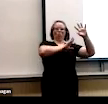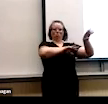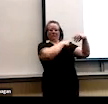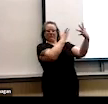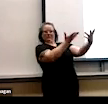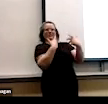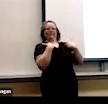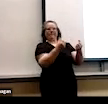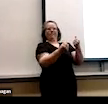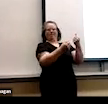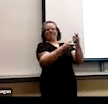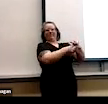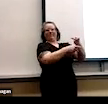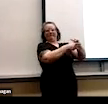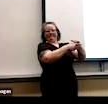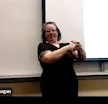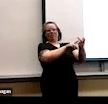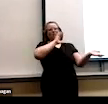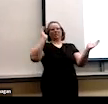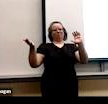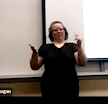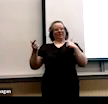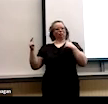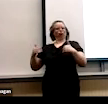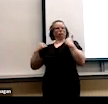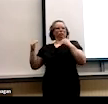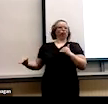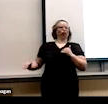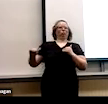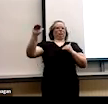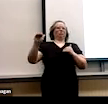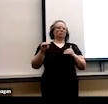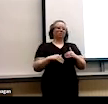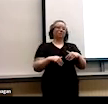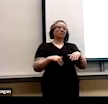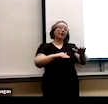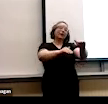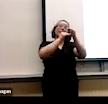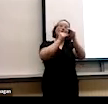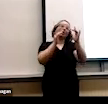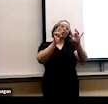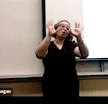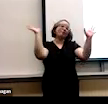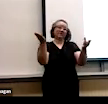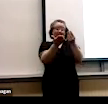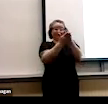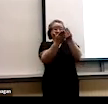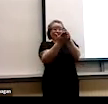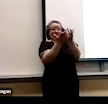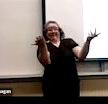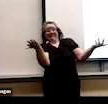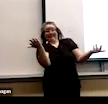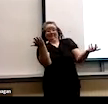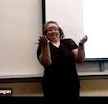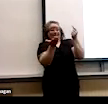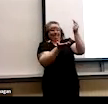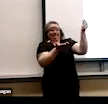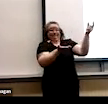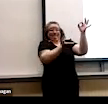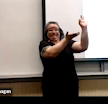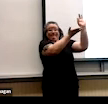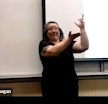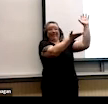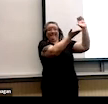in services with handover to adult community service providers and funders. So we often are challenged with our patients who we are seeing through that sort of pediatric to